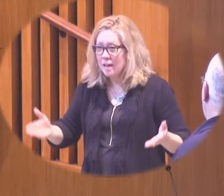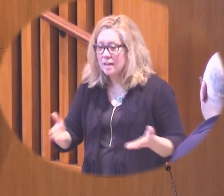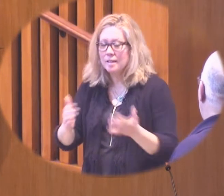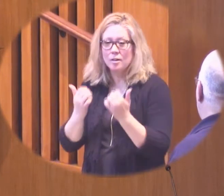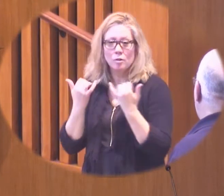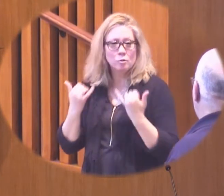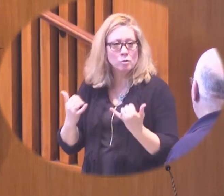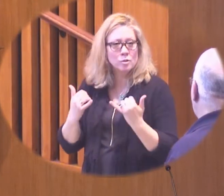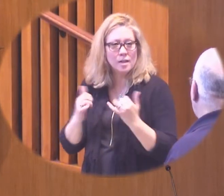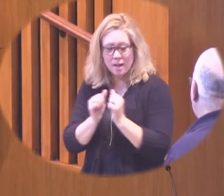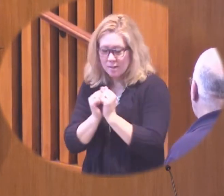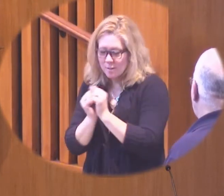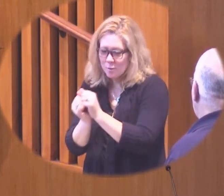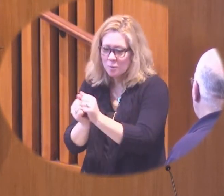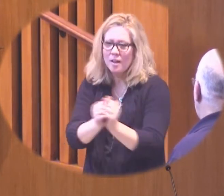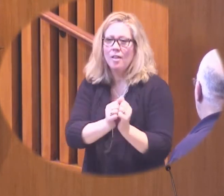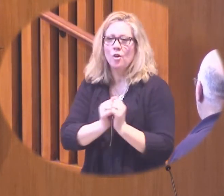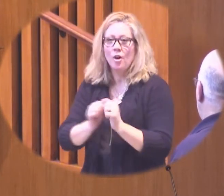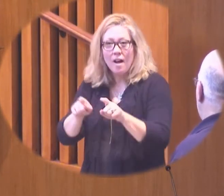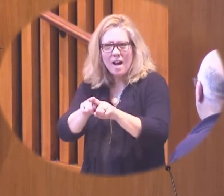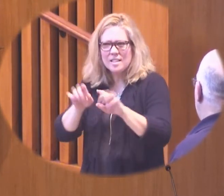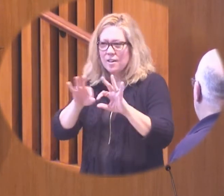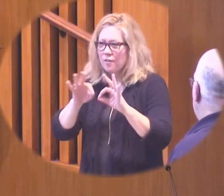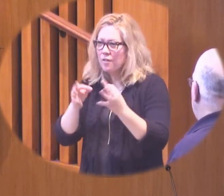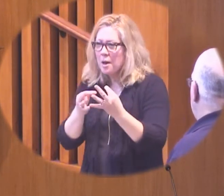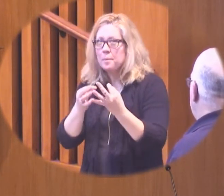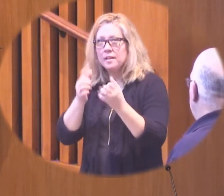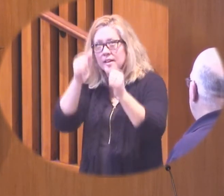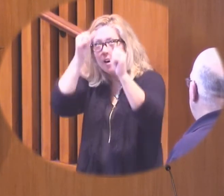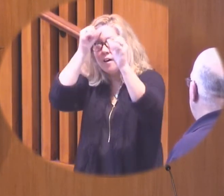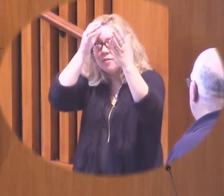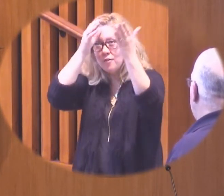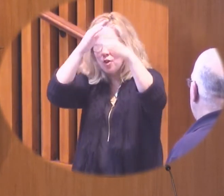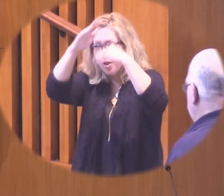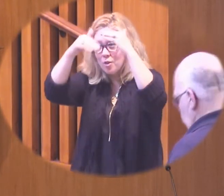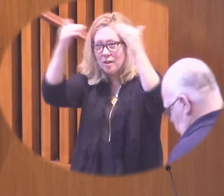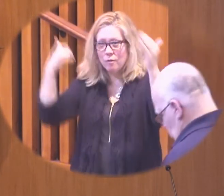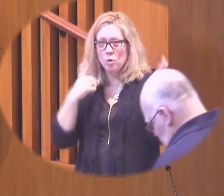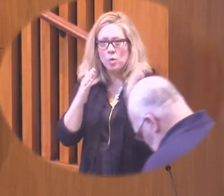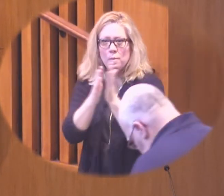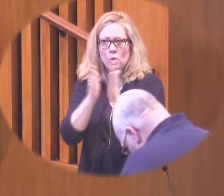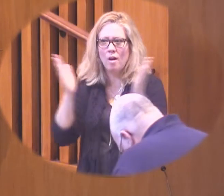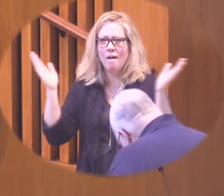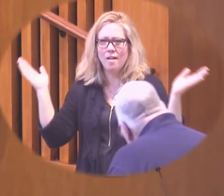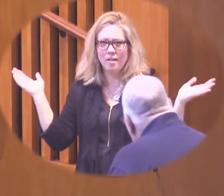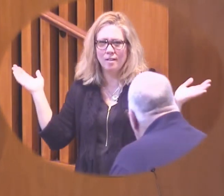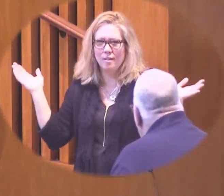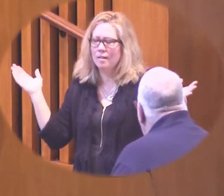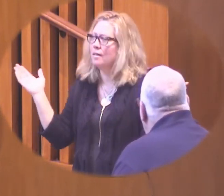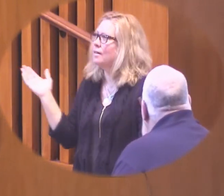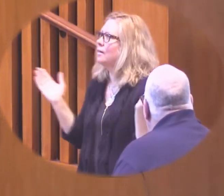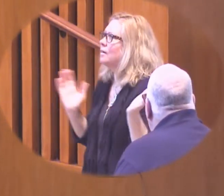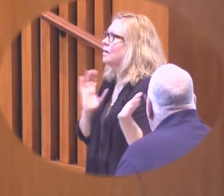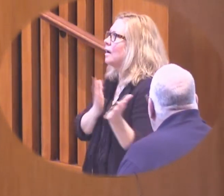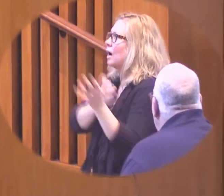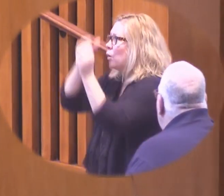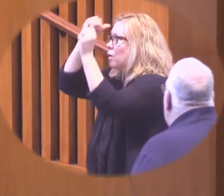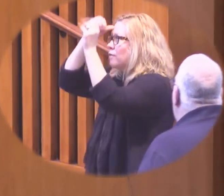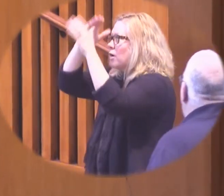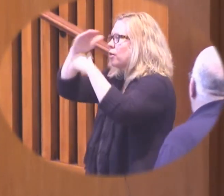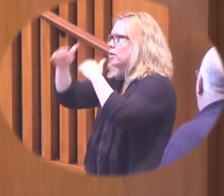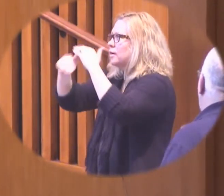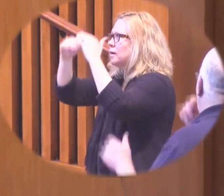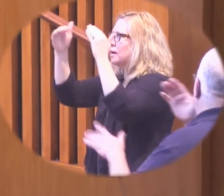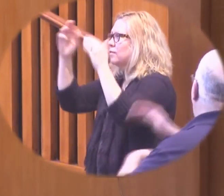today together as the family of the Father, may we now pray. Our Father,